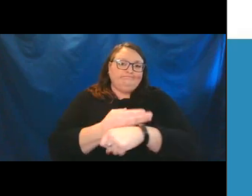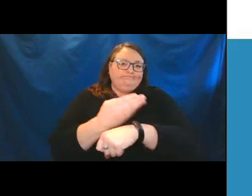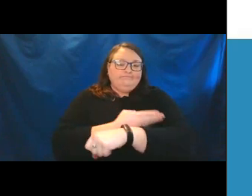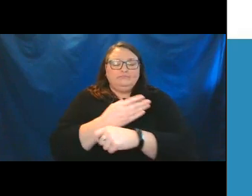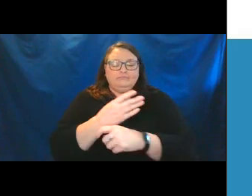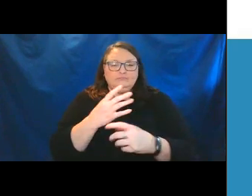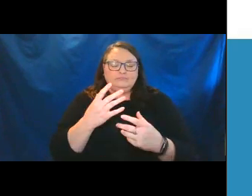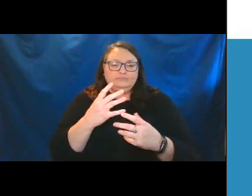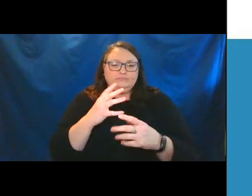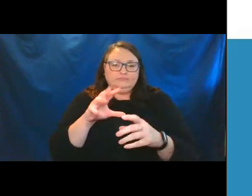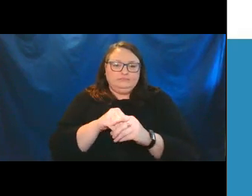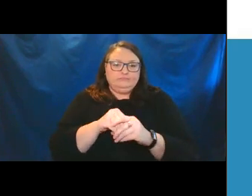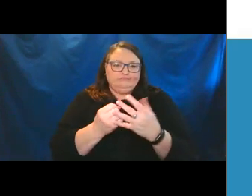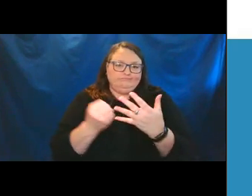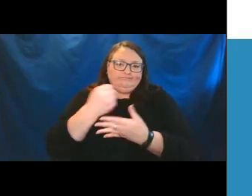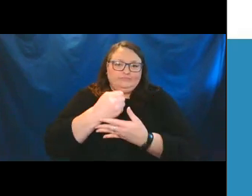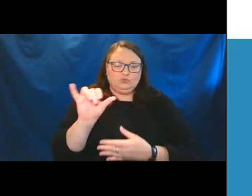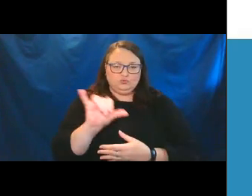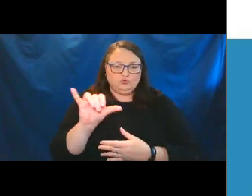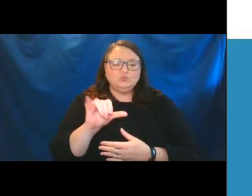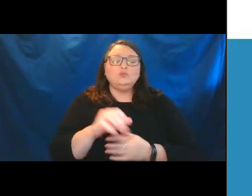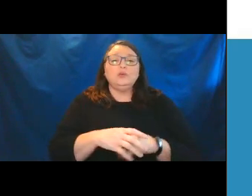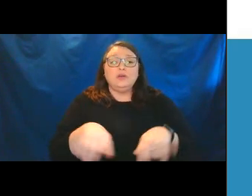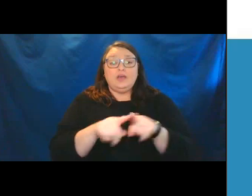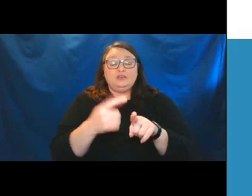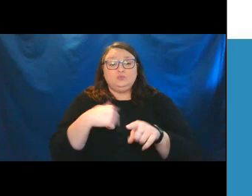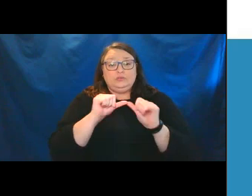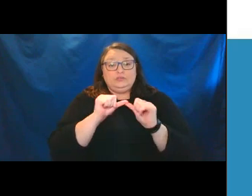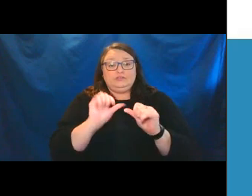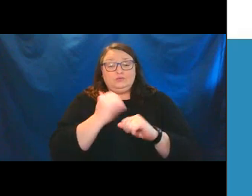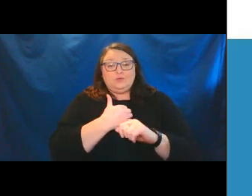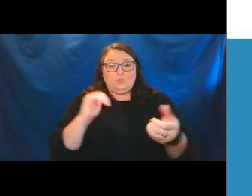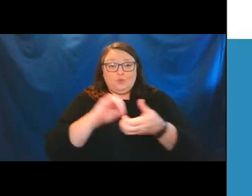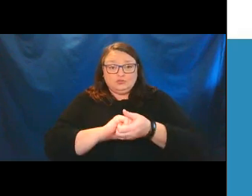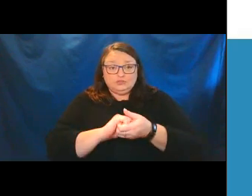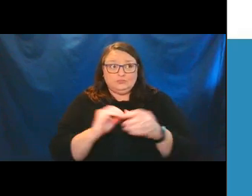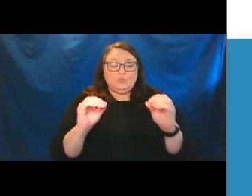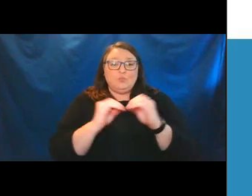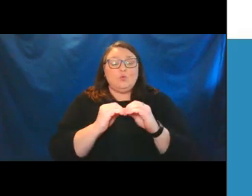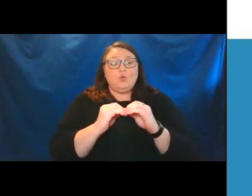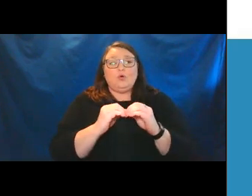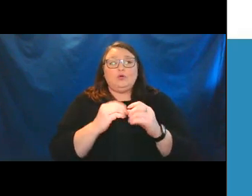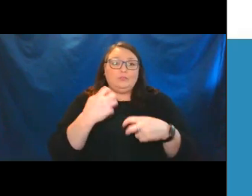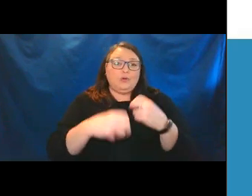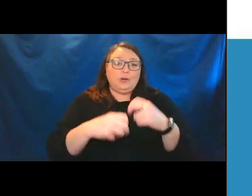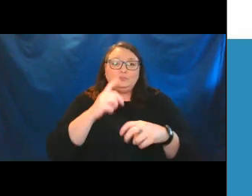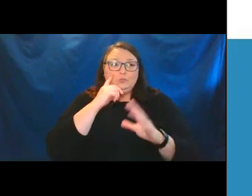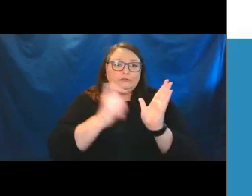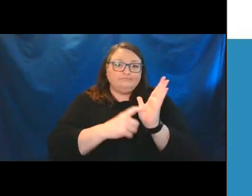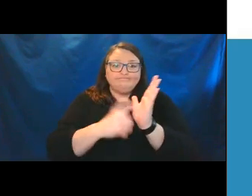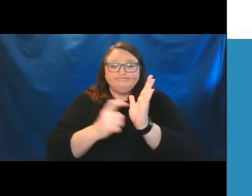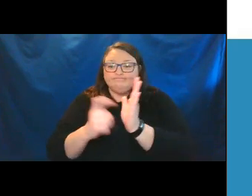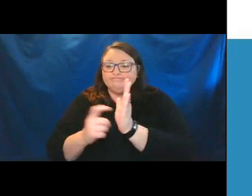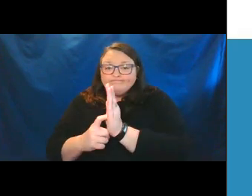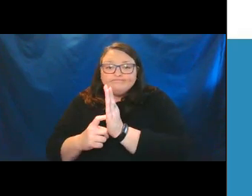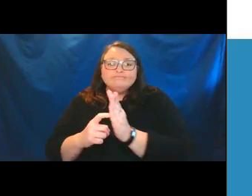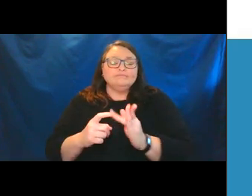Many more things may come as we continue our partnerships and assess what those data gaps and needs are.